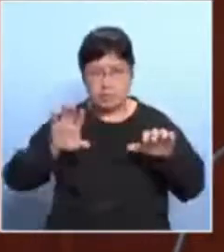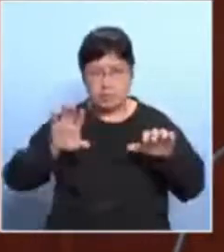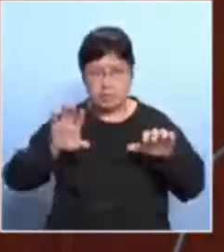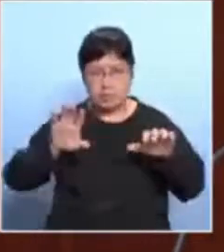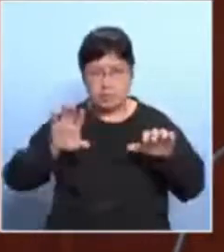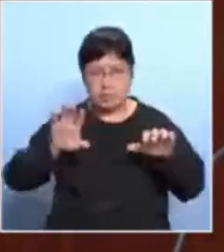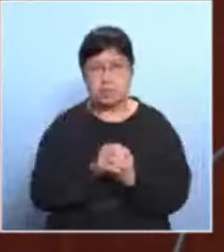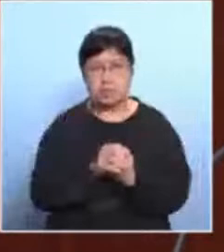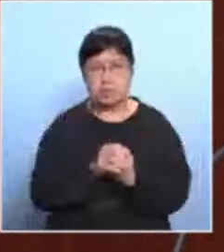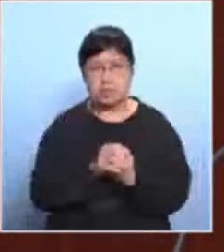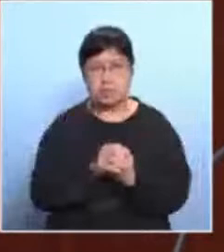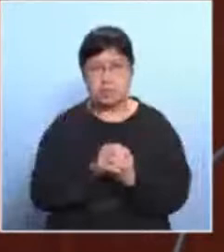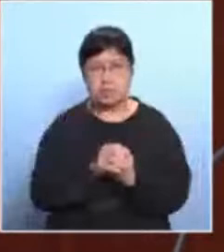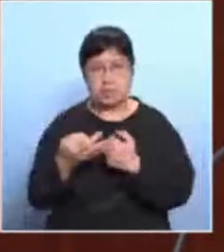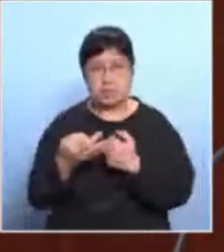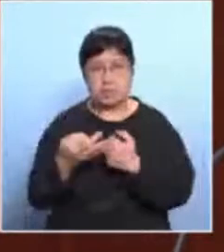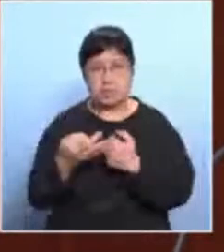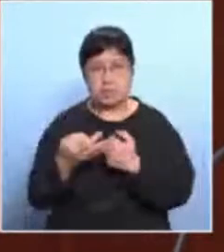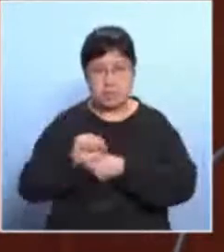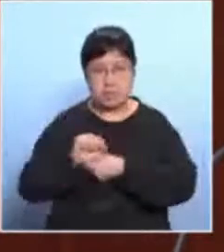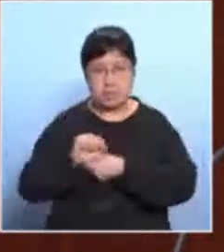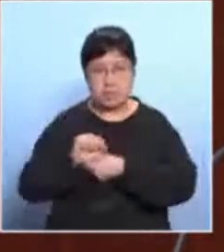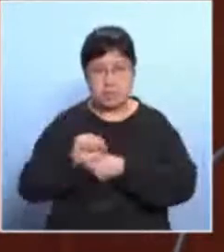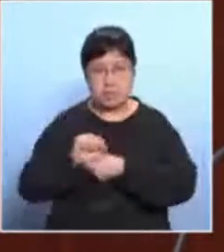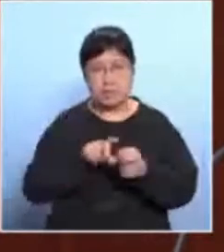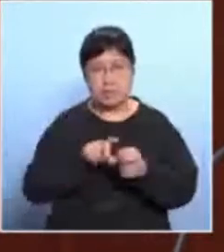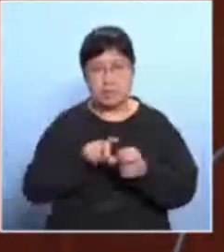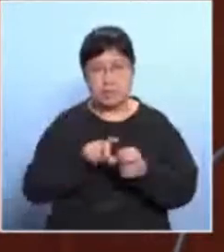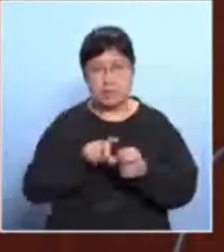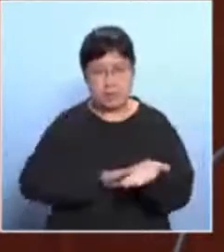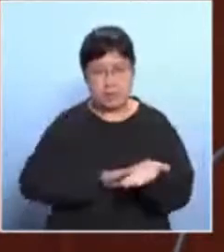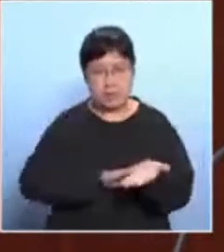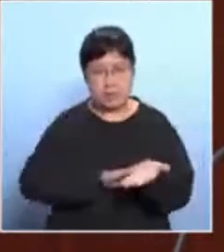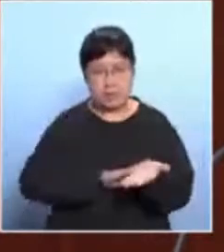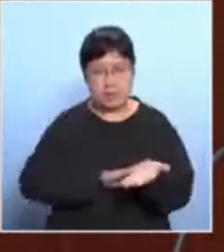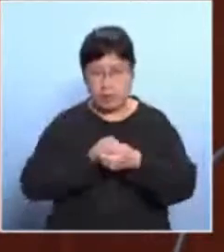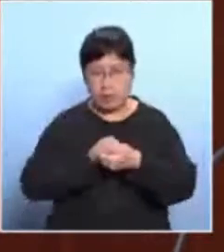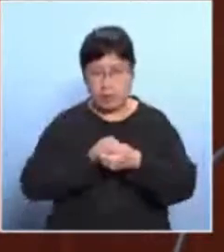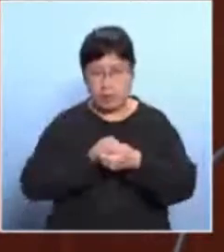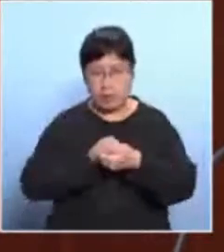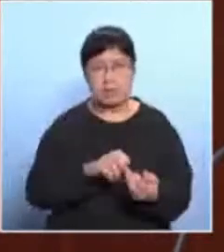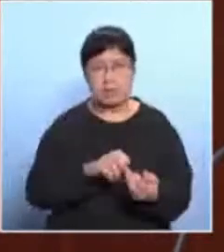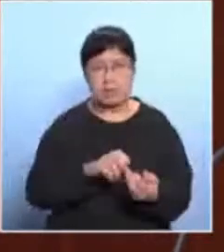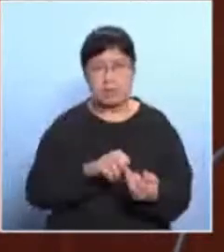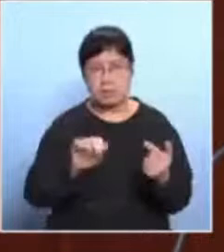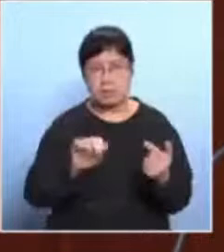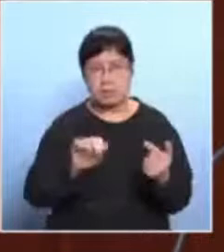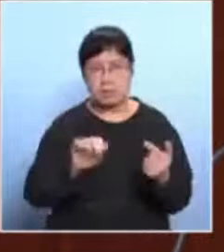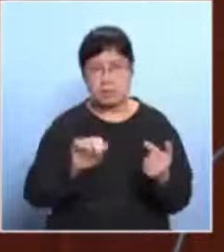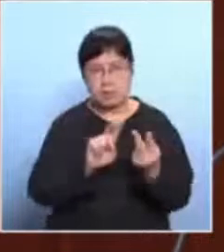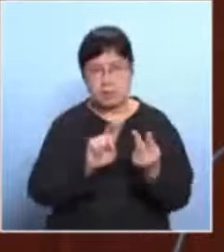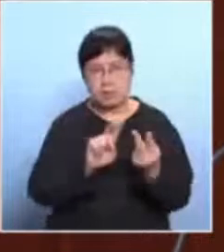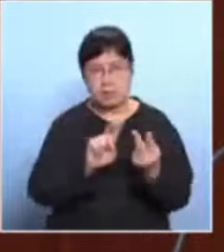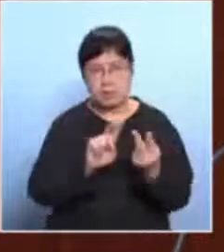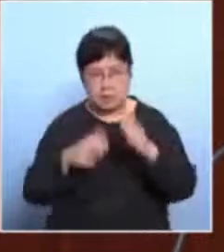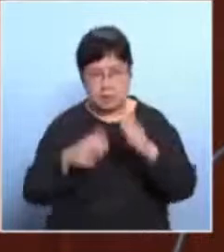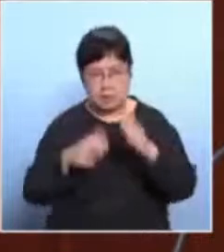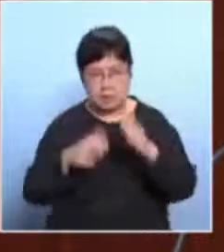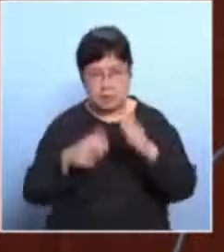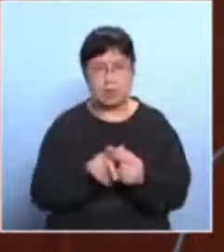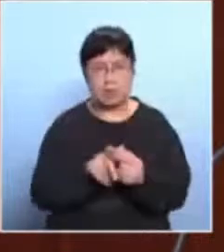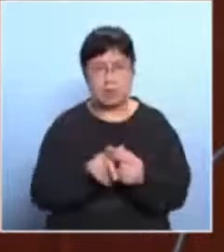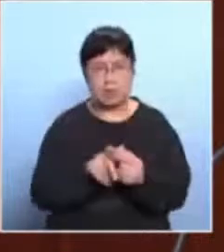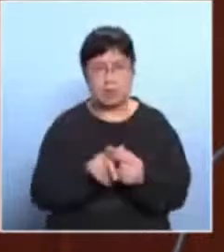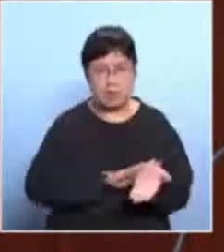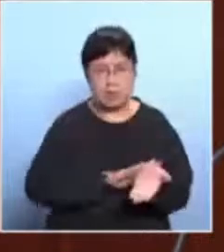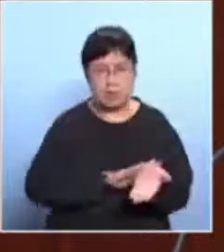integrated Chinese Western medicine services. Starting from year 2023 to 4, Chinese medicine rehabilitation will be incorporated